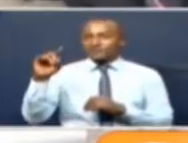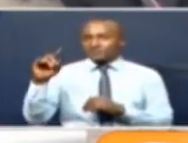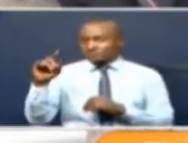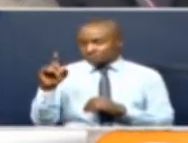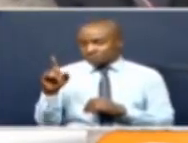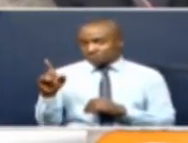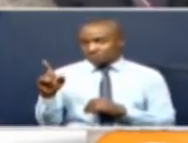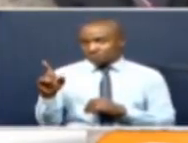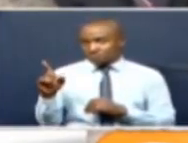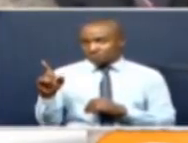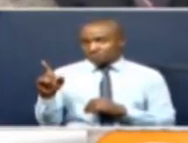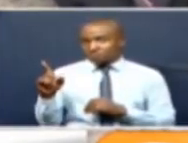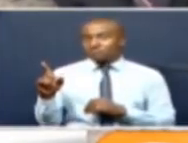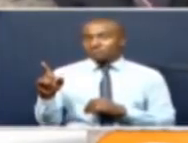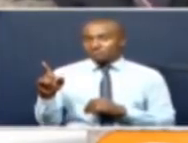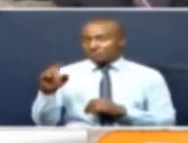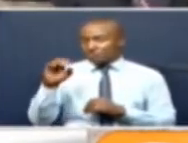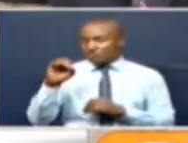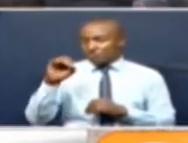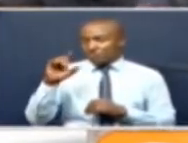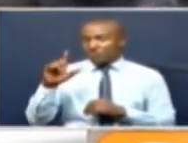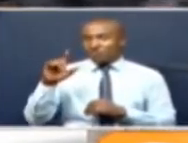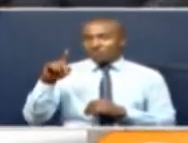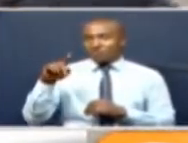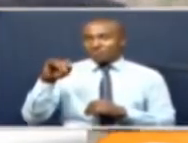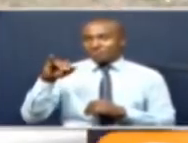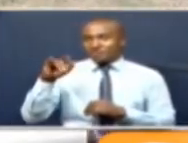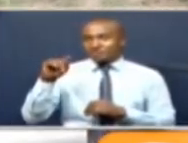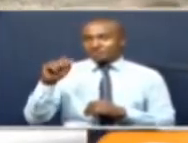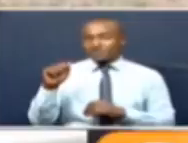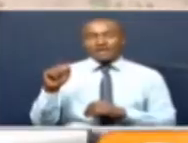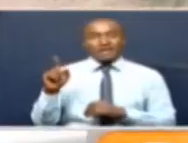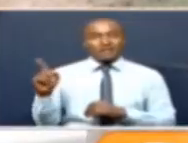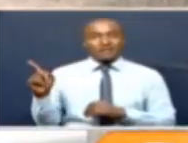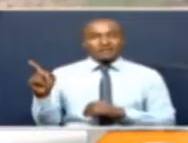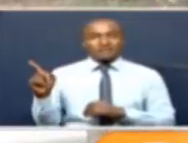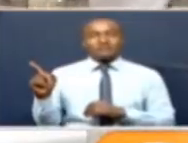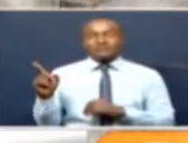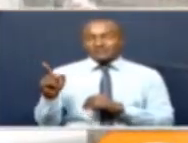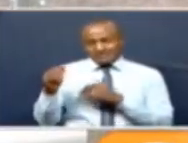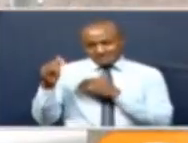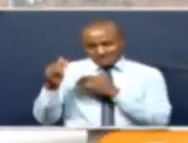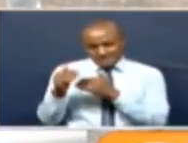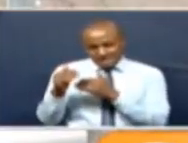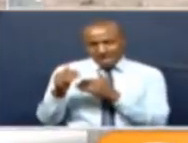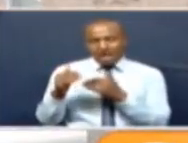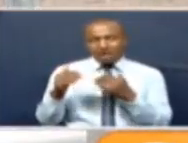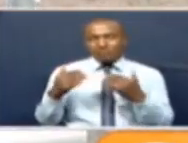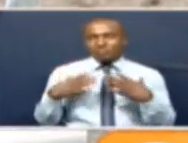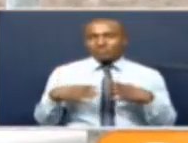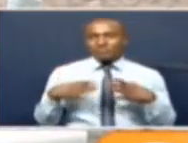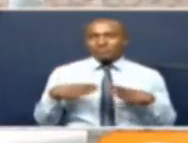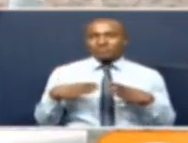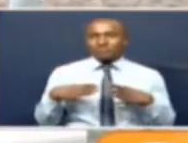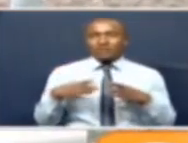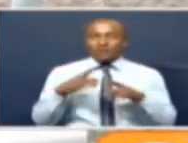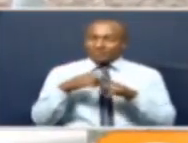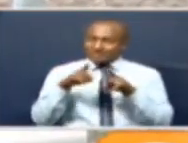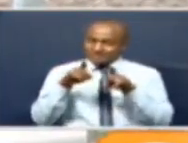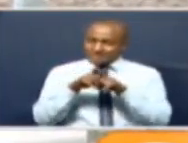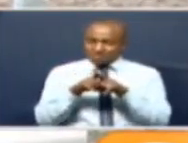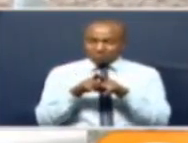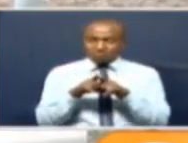Olpejeta Conservancy. Despite chimps being the closest relatives to humans in the animal kingdom, they also exhibit